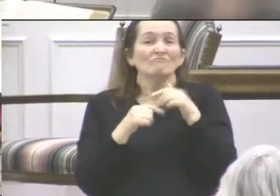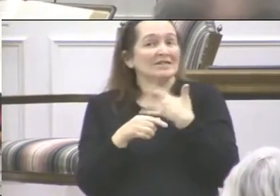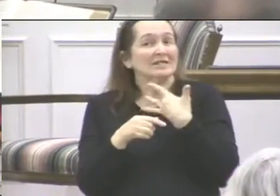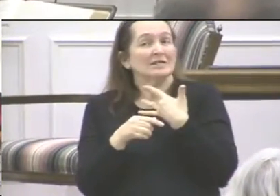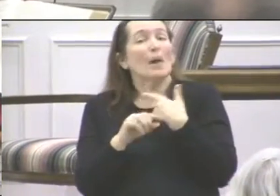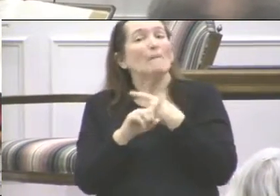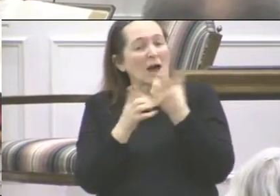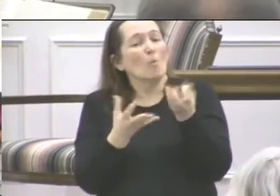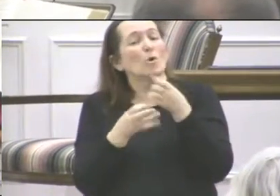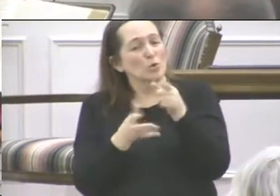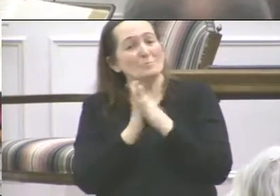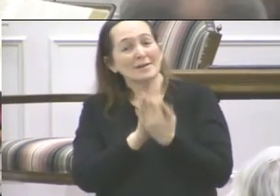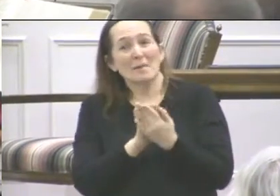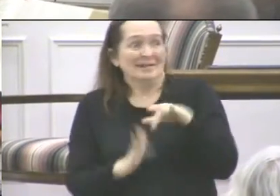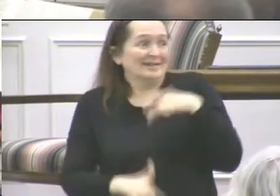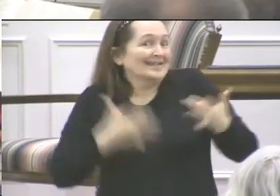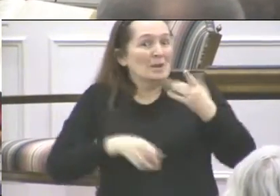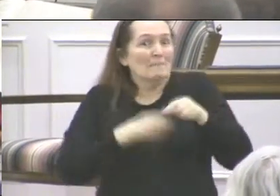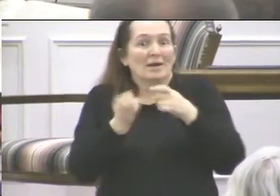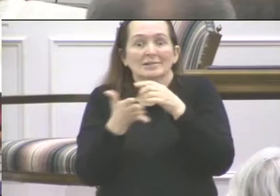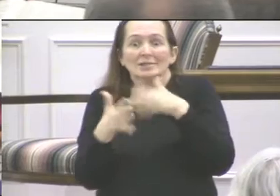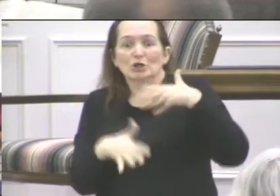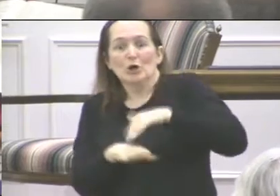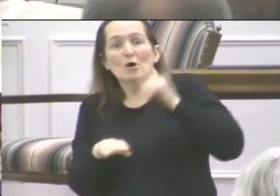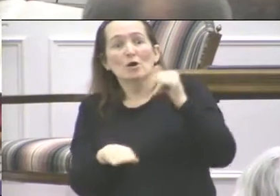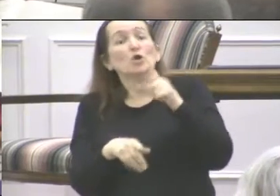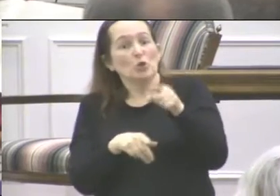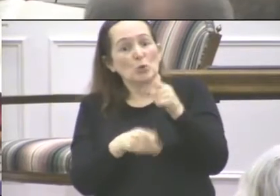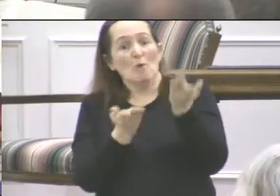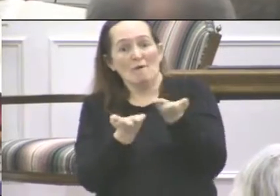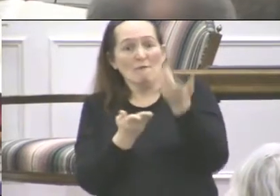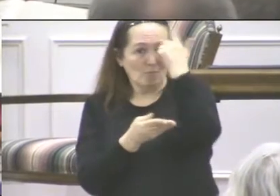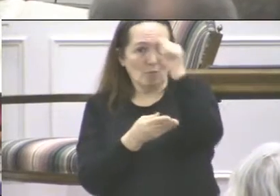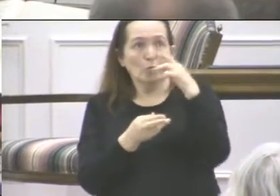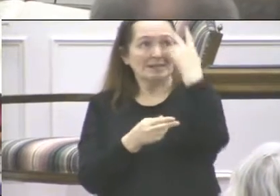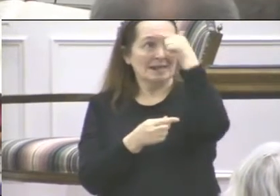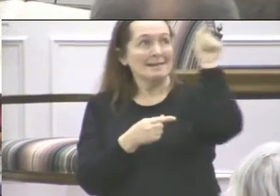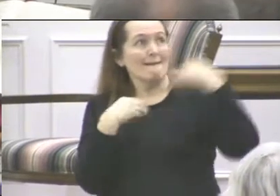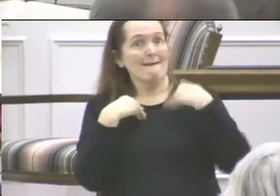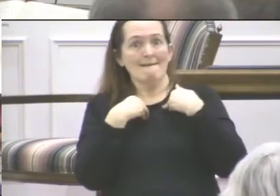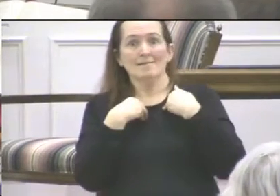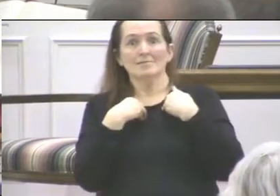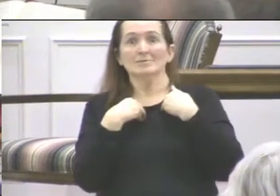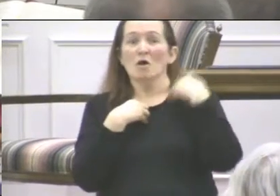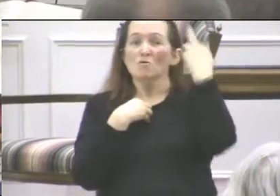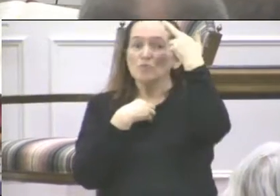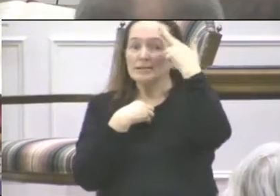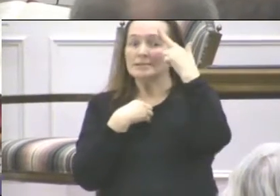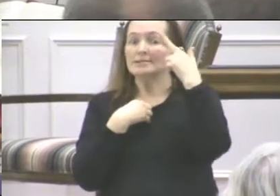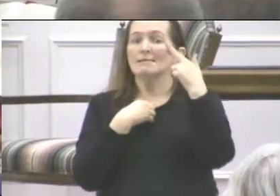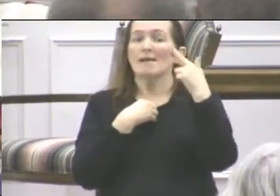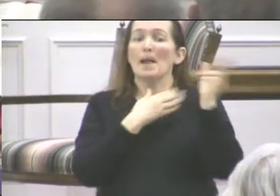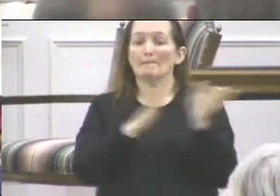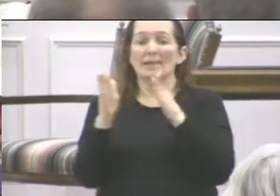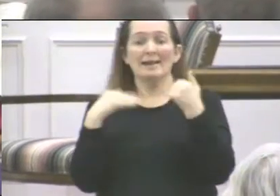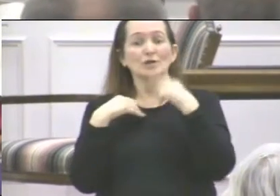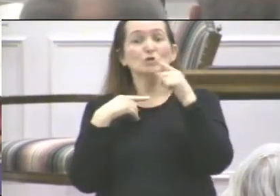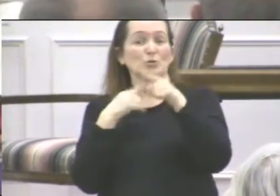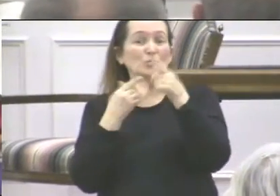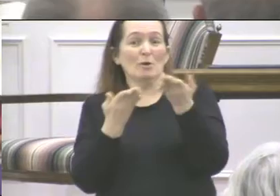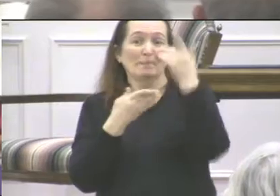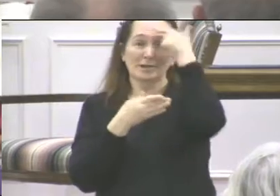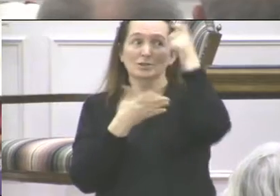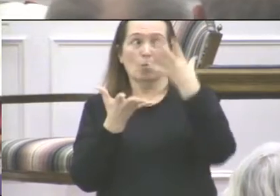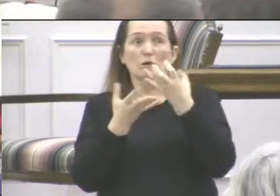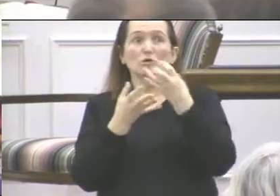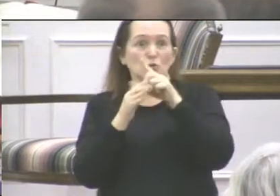this. You're here for a reason. God has a plan, and He has you here because He's wanting to use